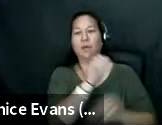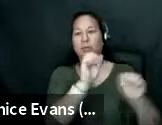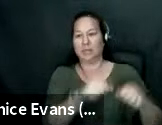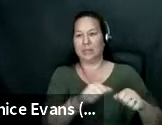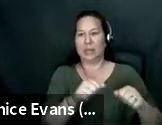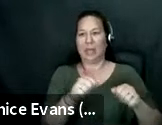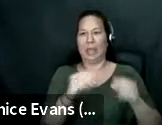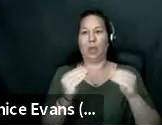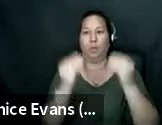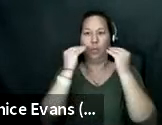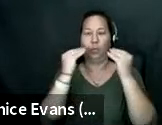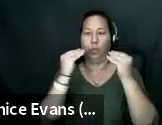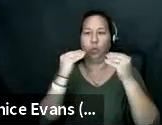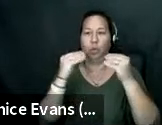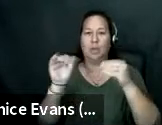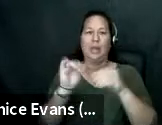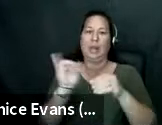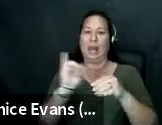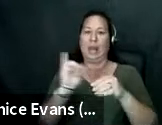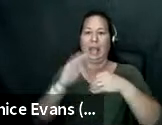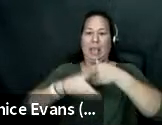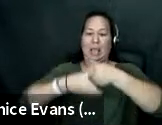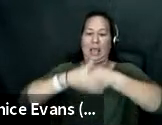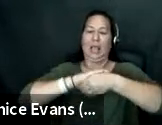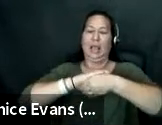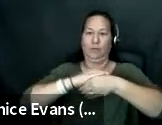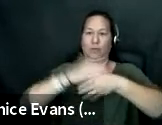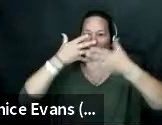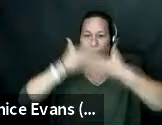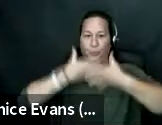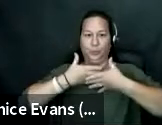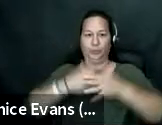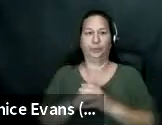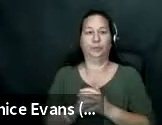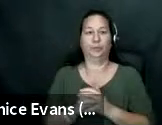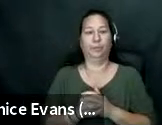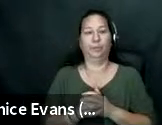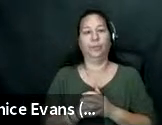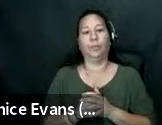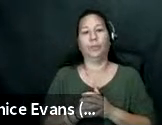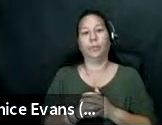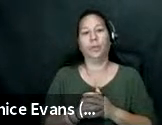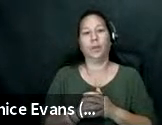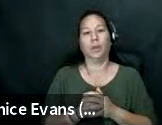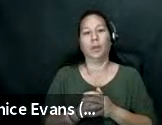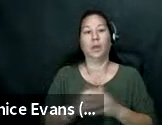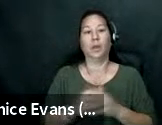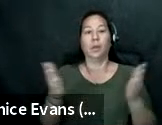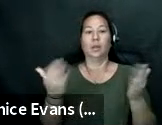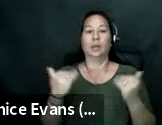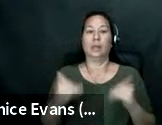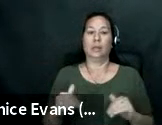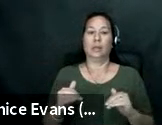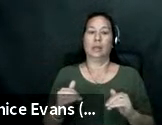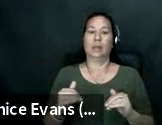evaluate potential workplace exposure for volunteers, independent contractors, and members of the